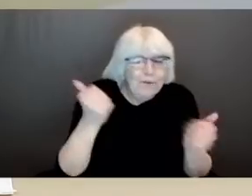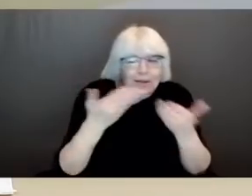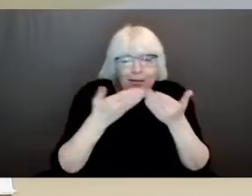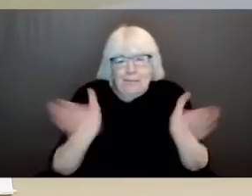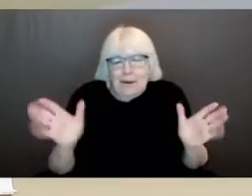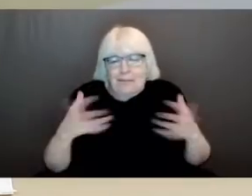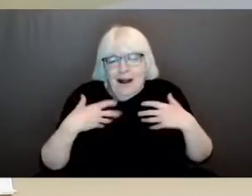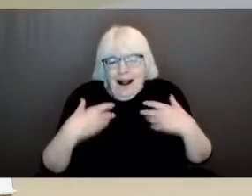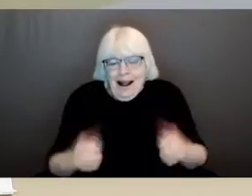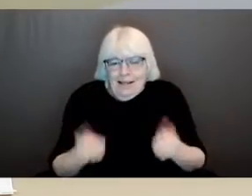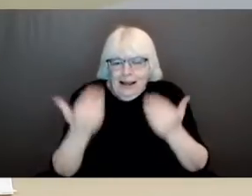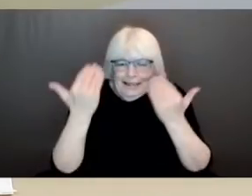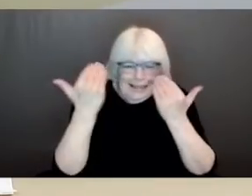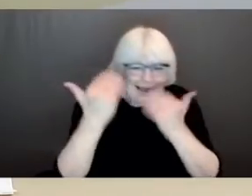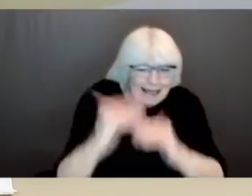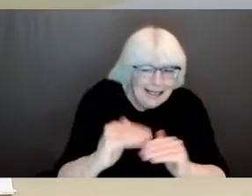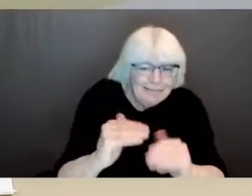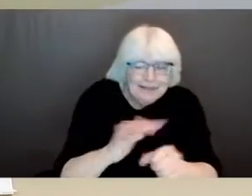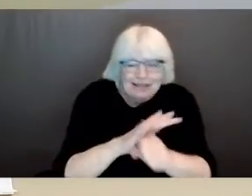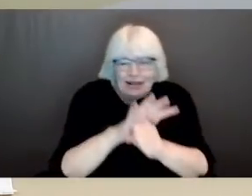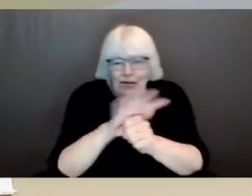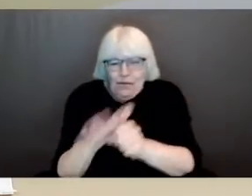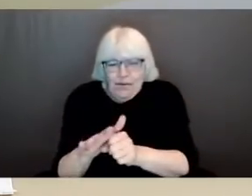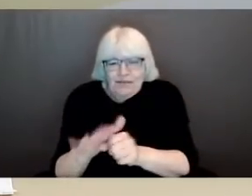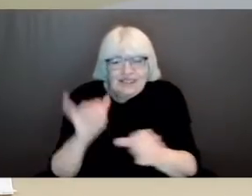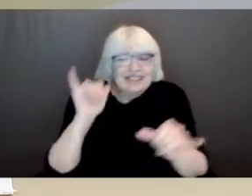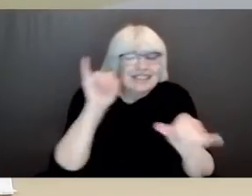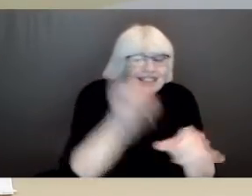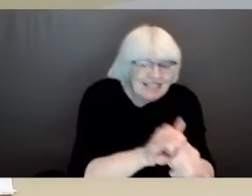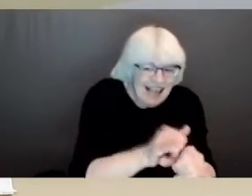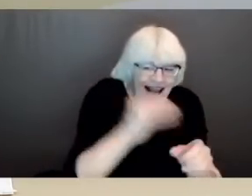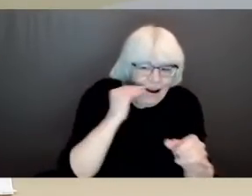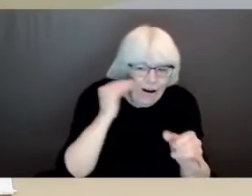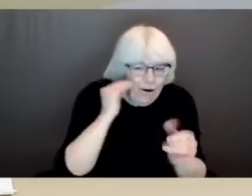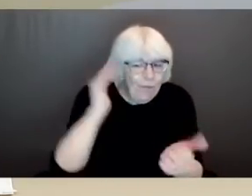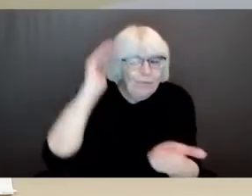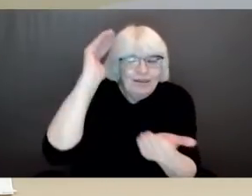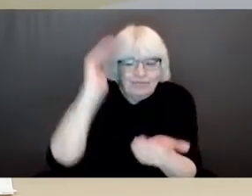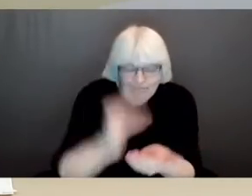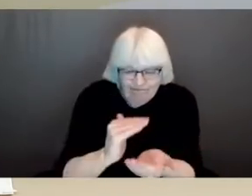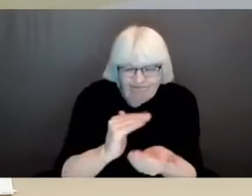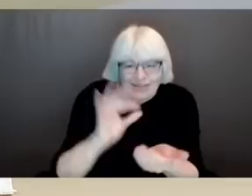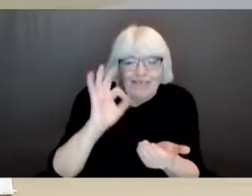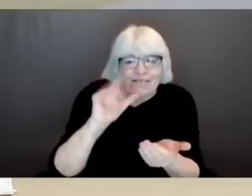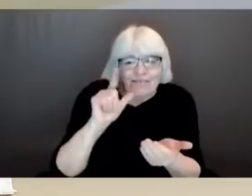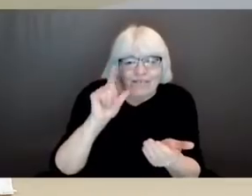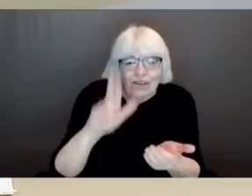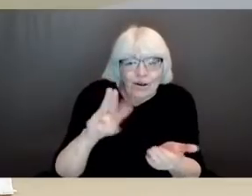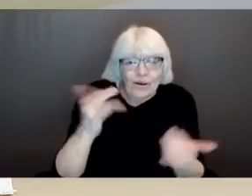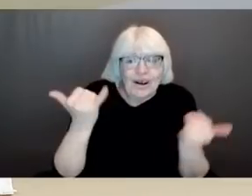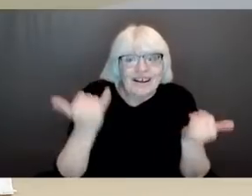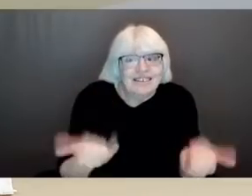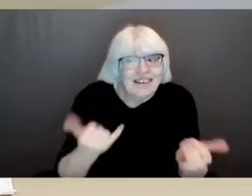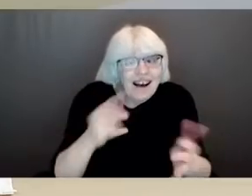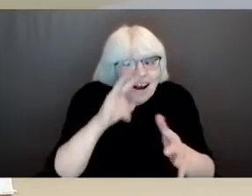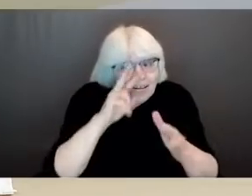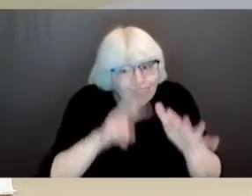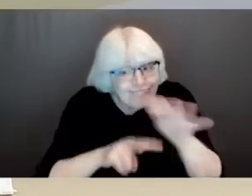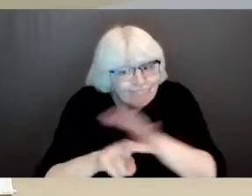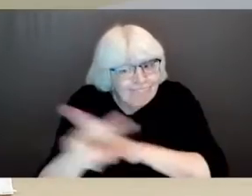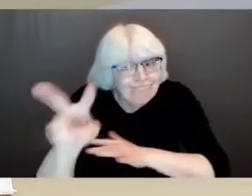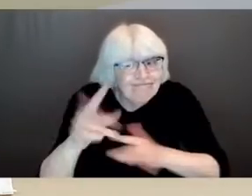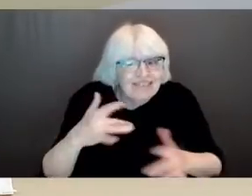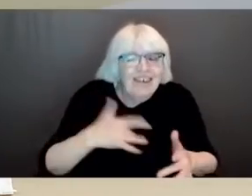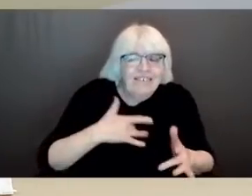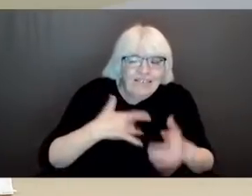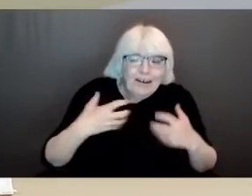of COVID-19. The Public Health Agency of Canada is predicting a resurgence of the flu based on 2 factors: low